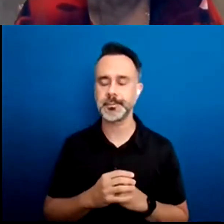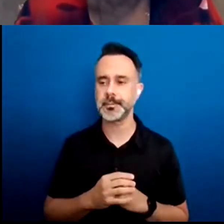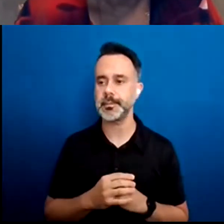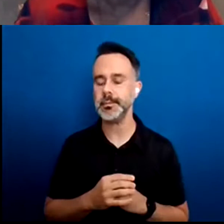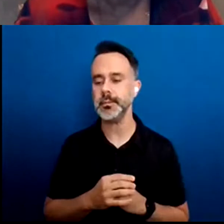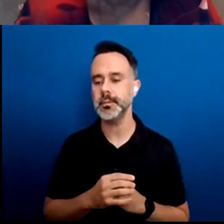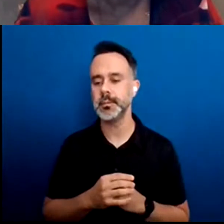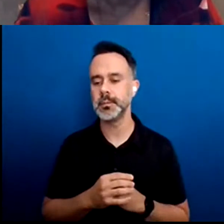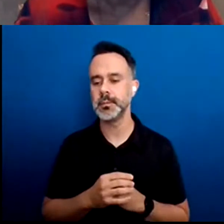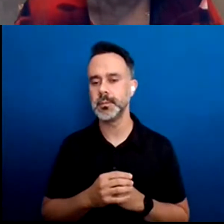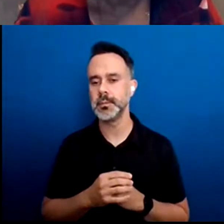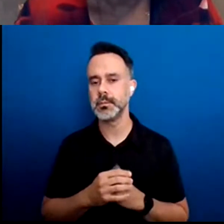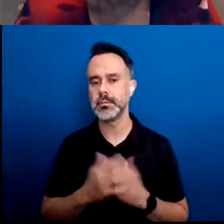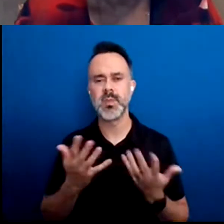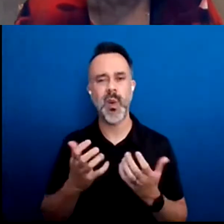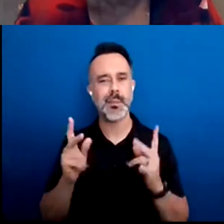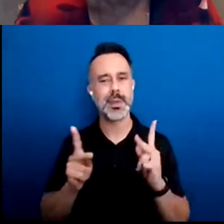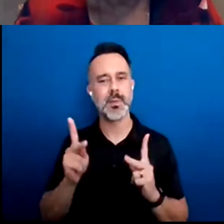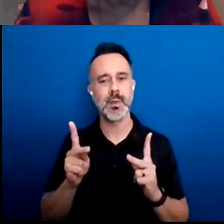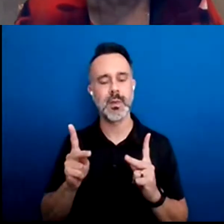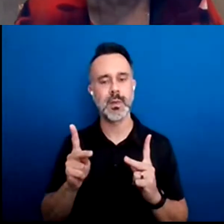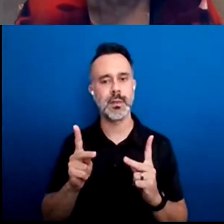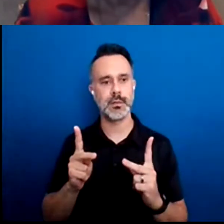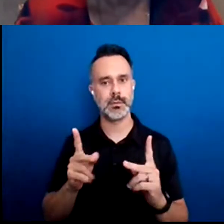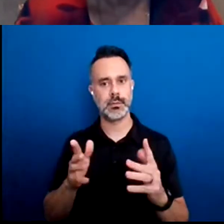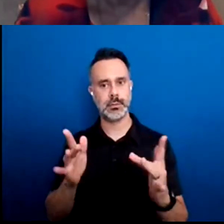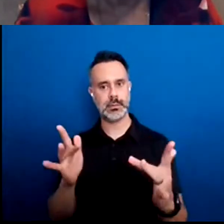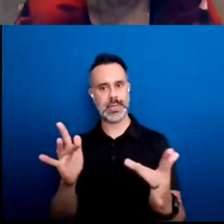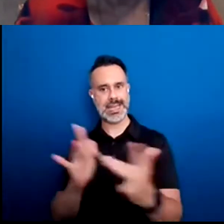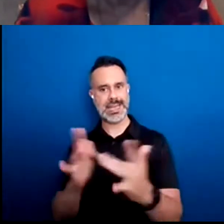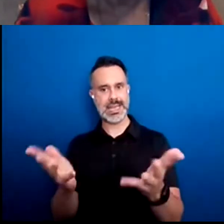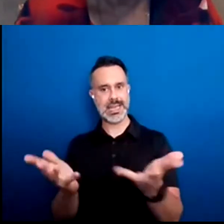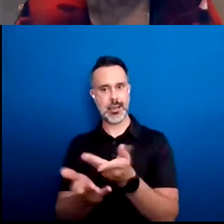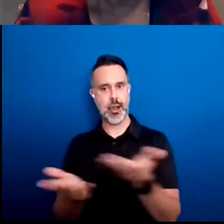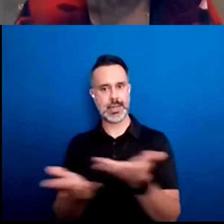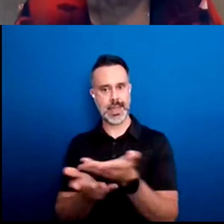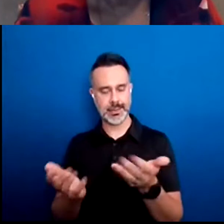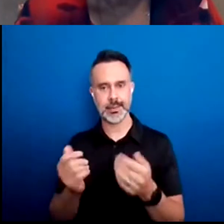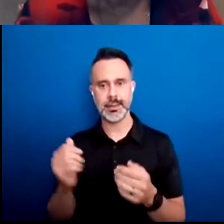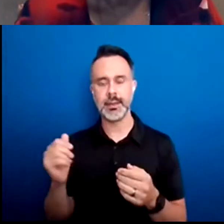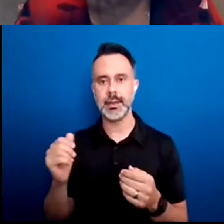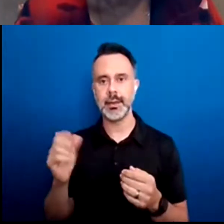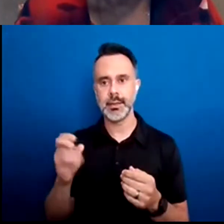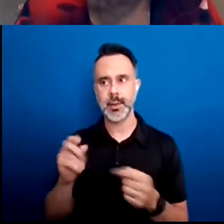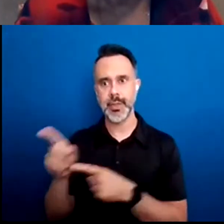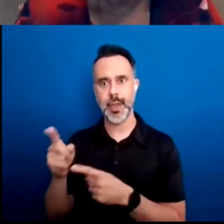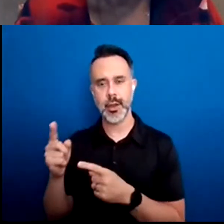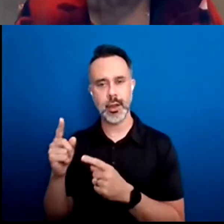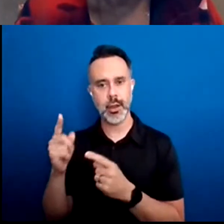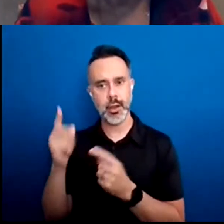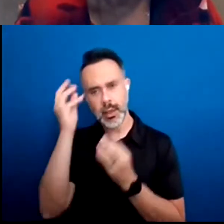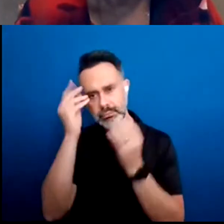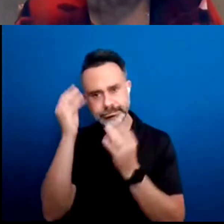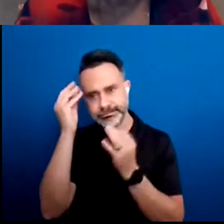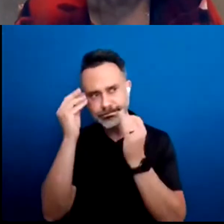have people in contact. And so they're thinking about it all the time, and they start thinking about getting